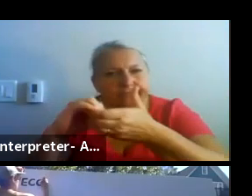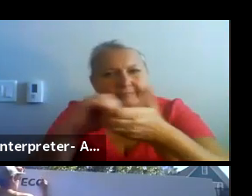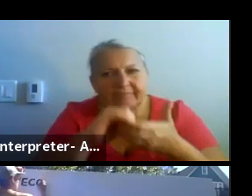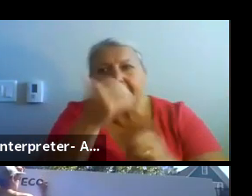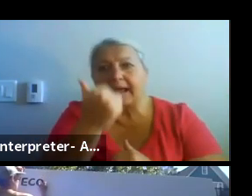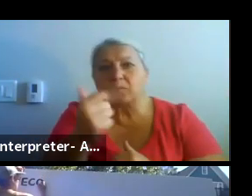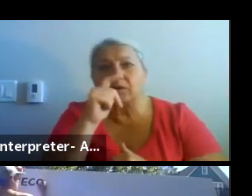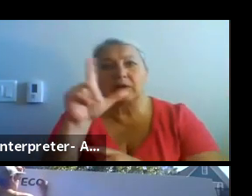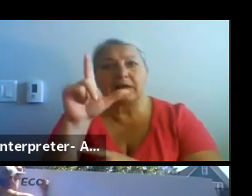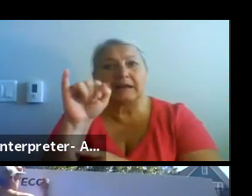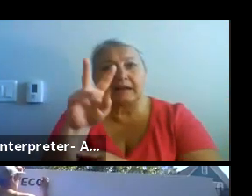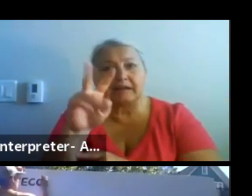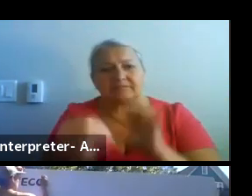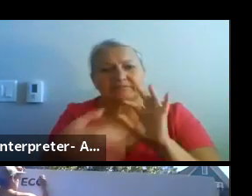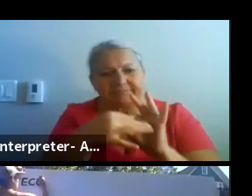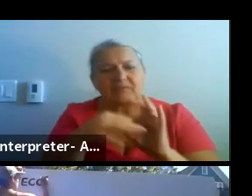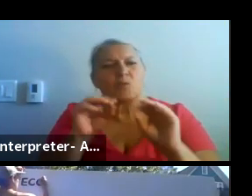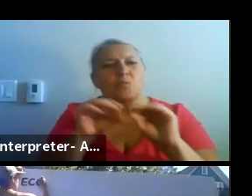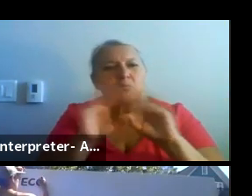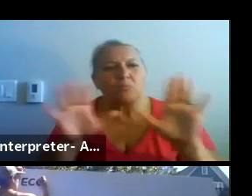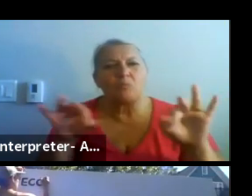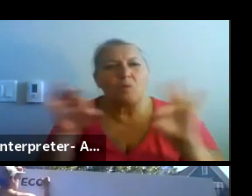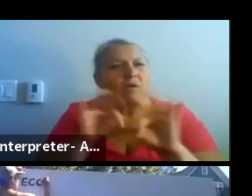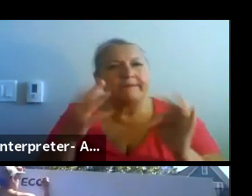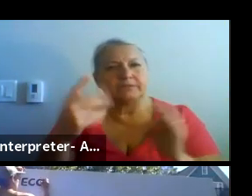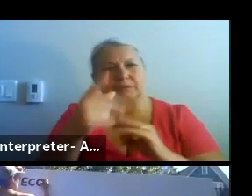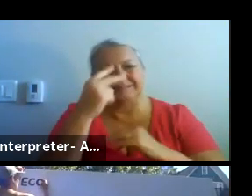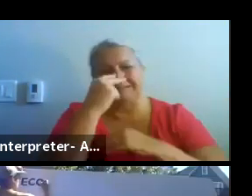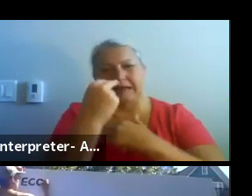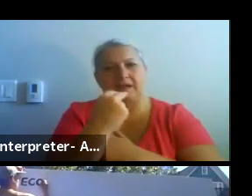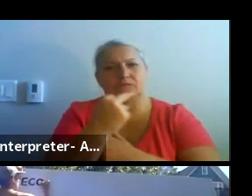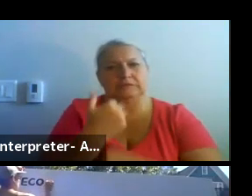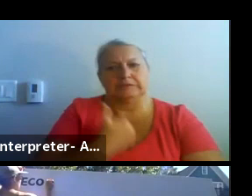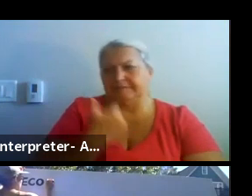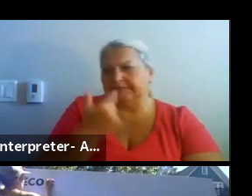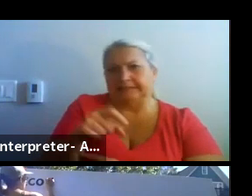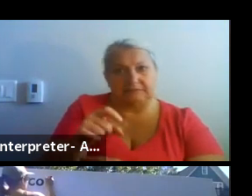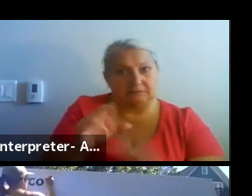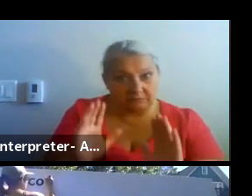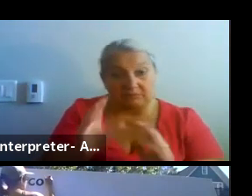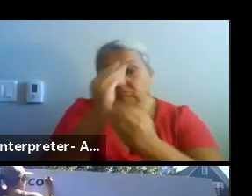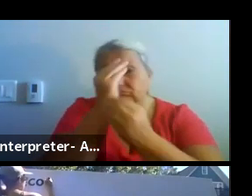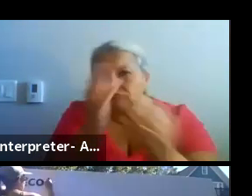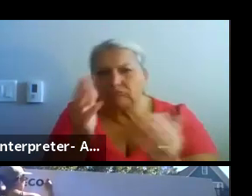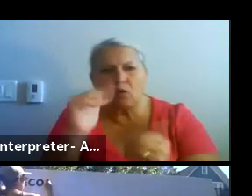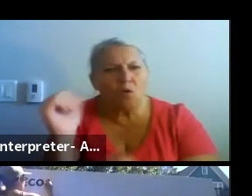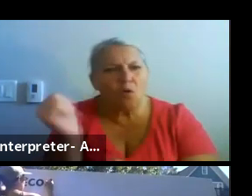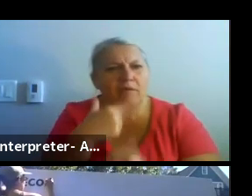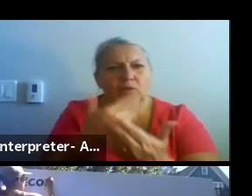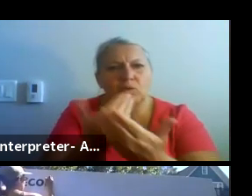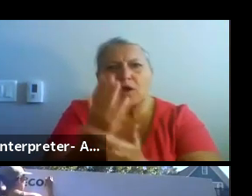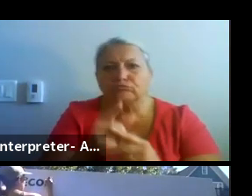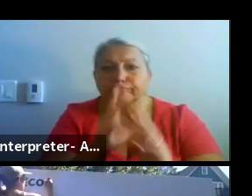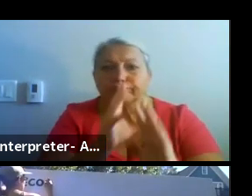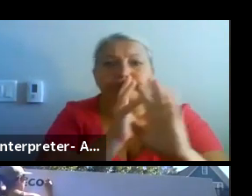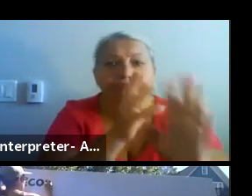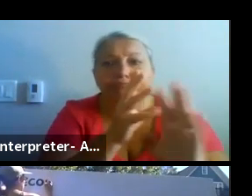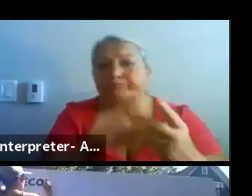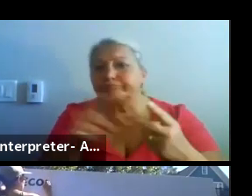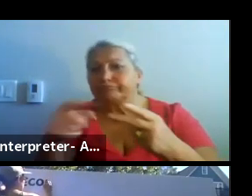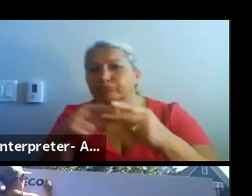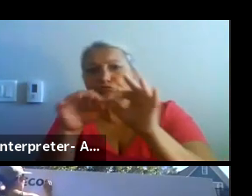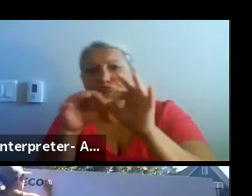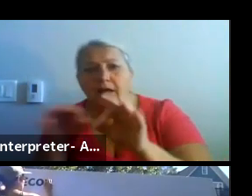in live, to take care of yourself in whatever way is necessary. Everyone's welcome to vocalize, to use technology, to stim, to